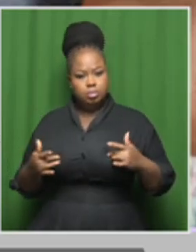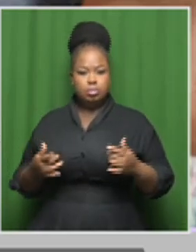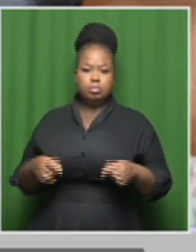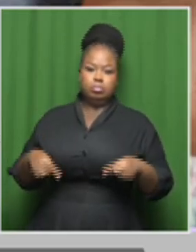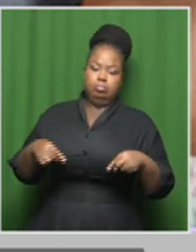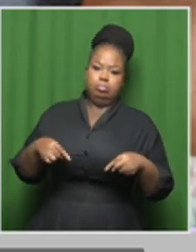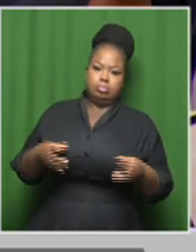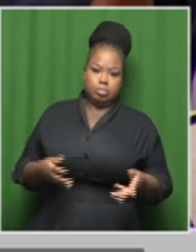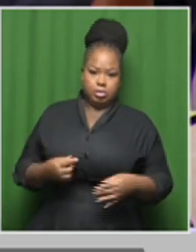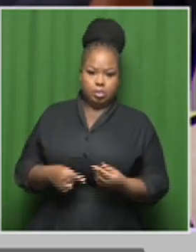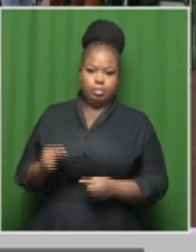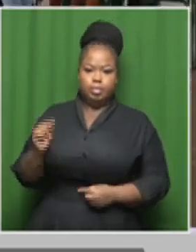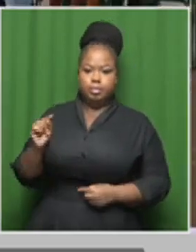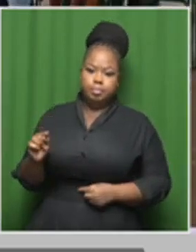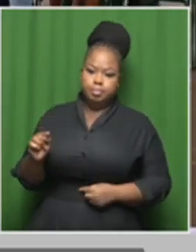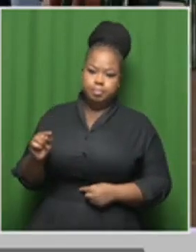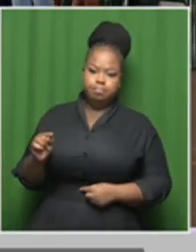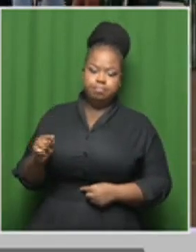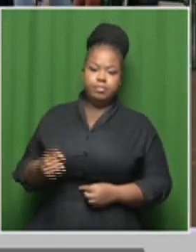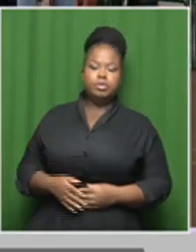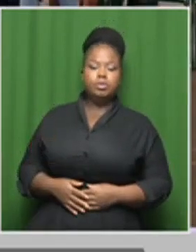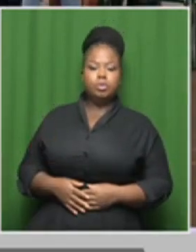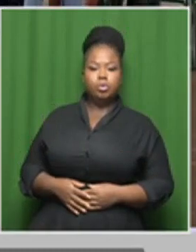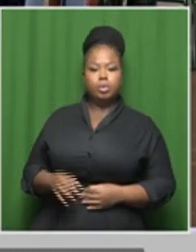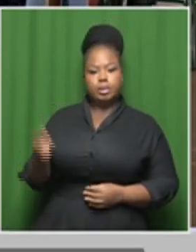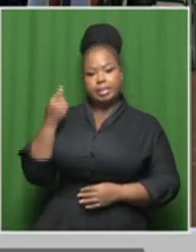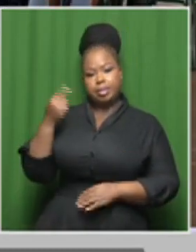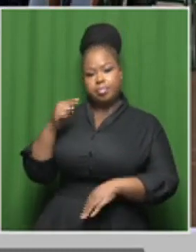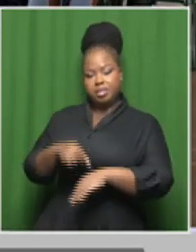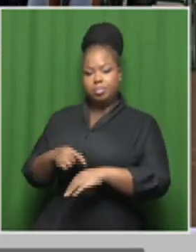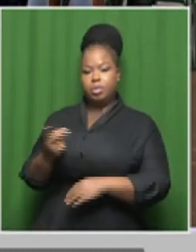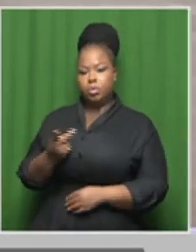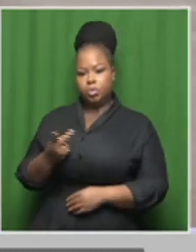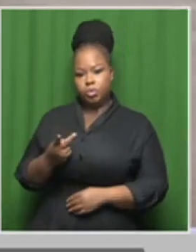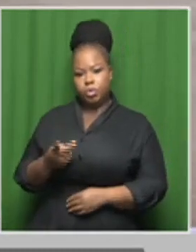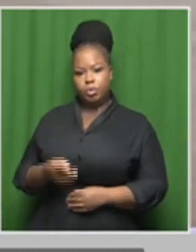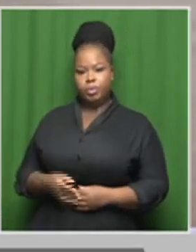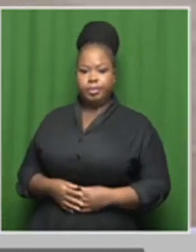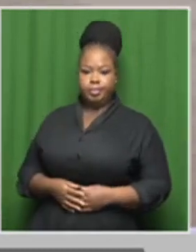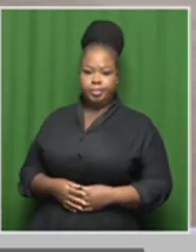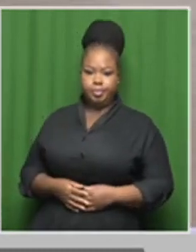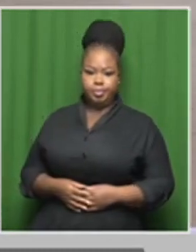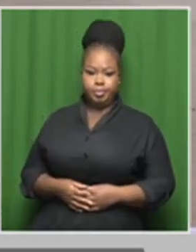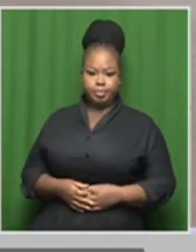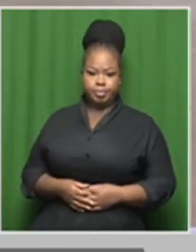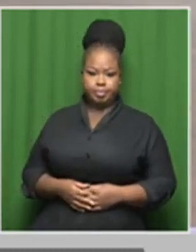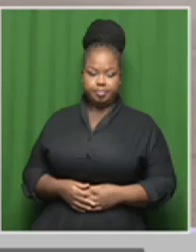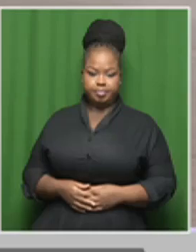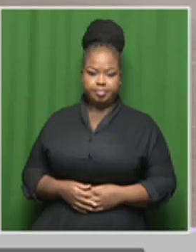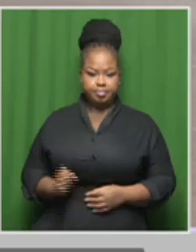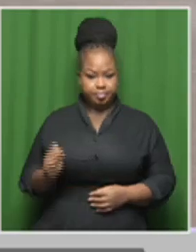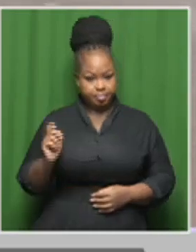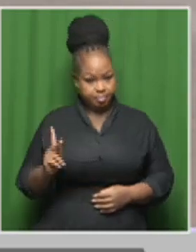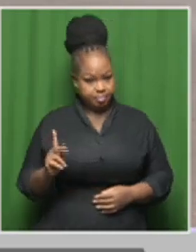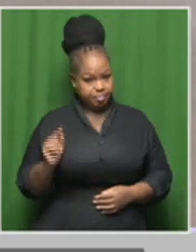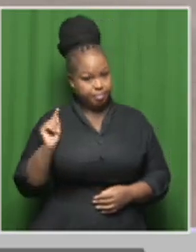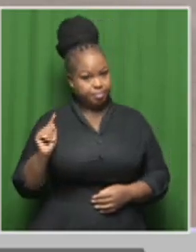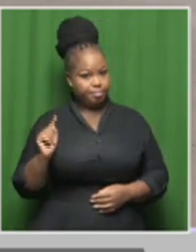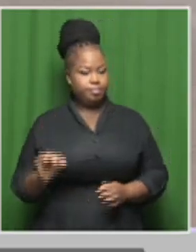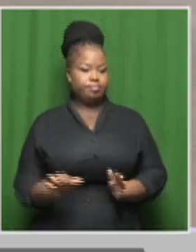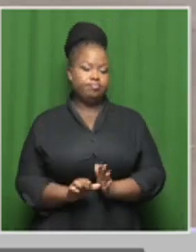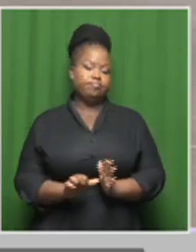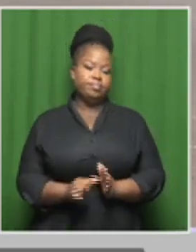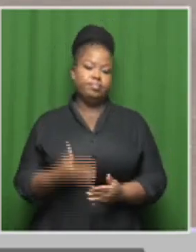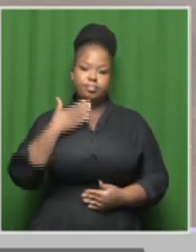fears of the schools, the principals, as well as the caregivers. Okay, that is key, and thank